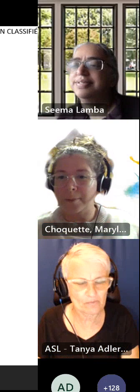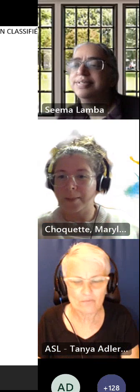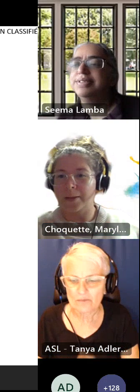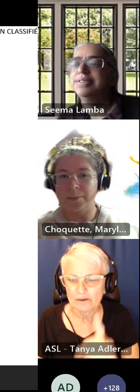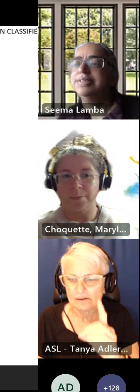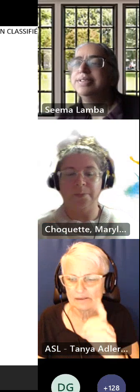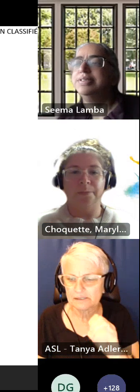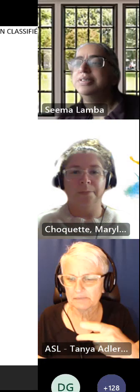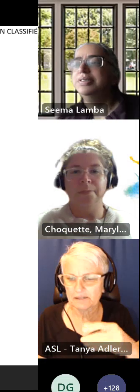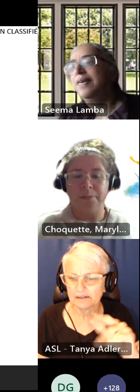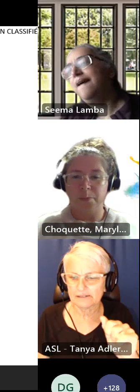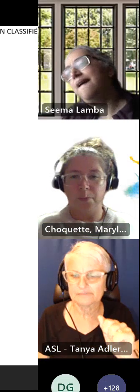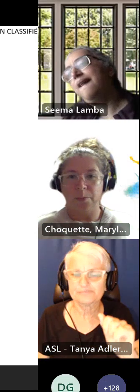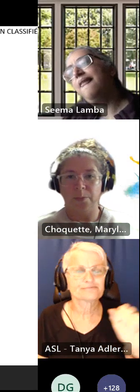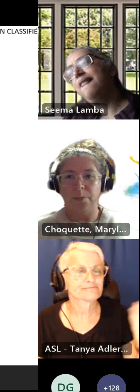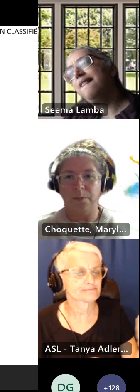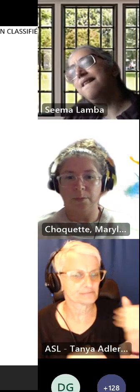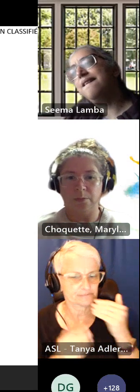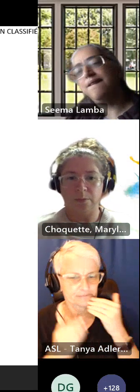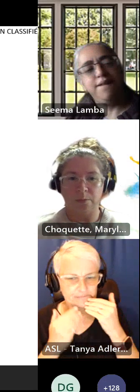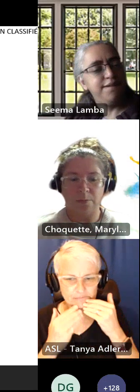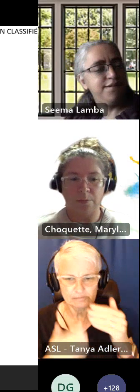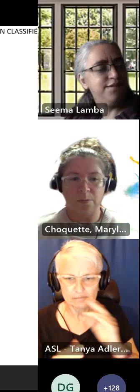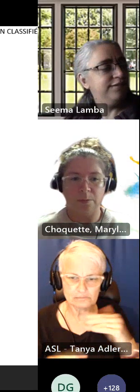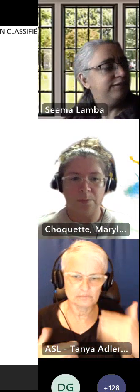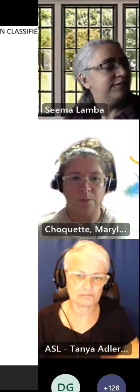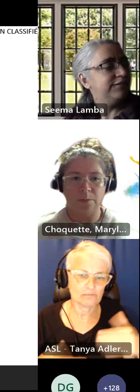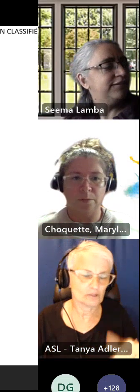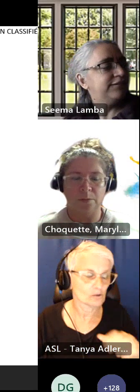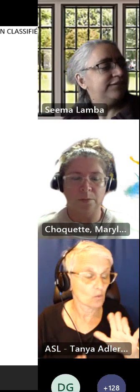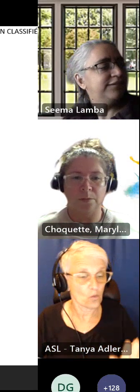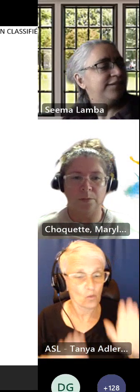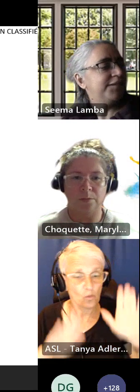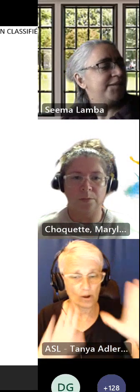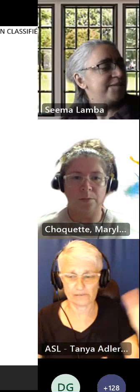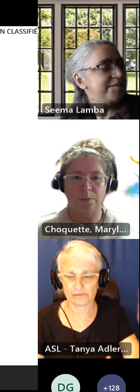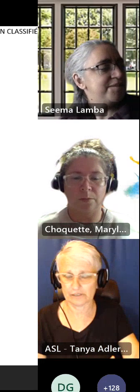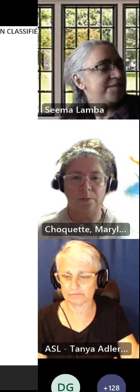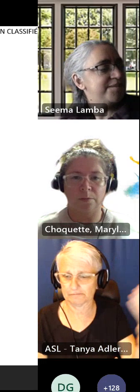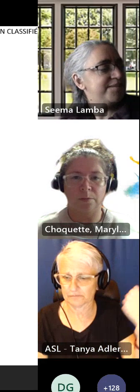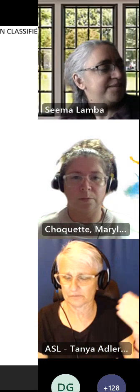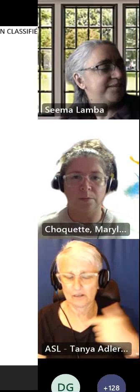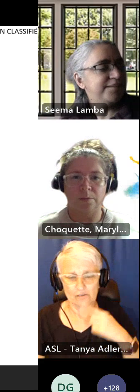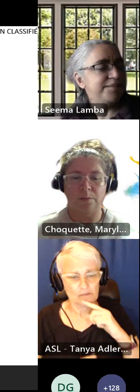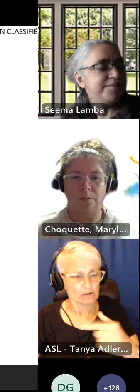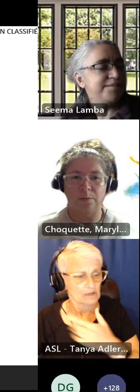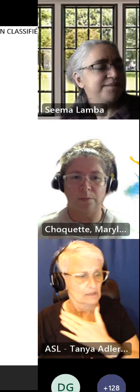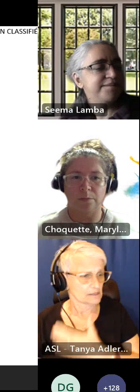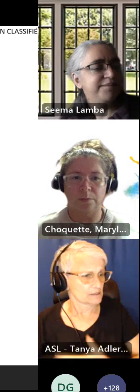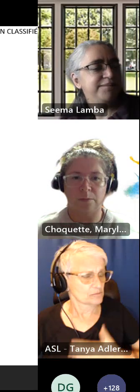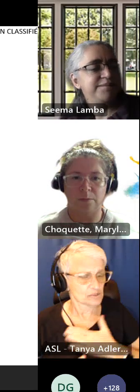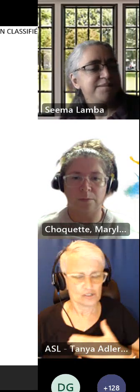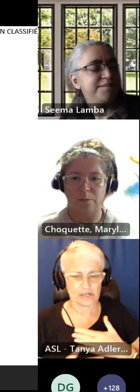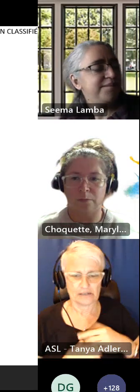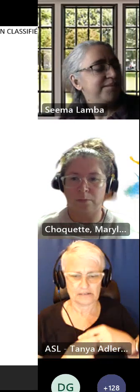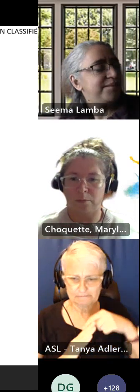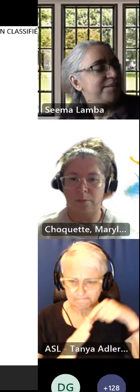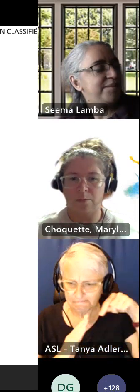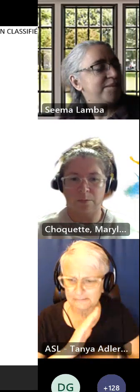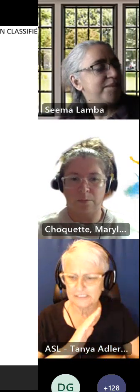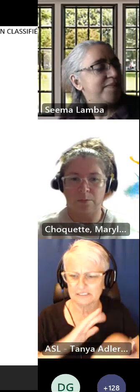Yes, thank you. This has been a great presentation. I really appreciate the deep dive and the